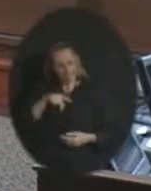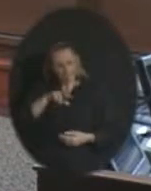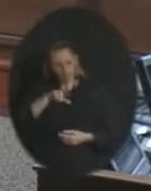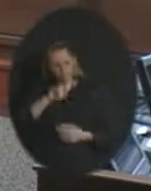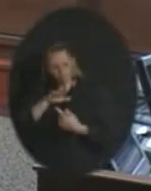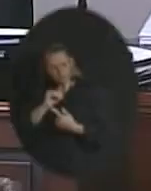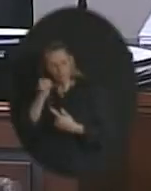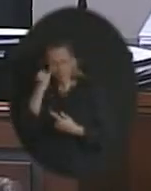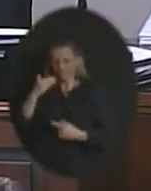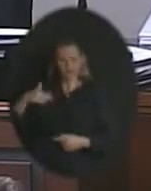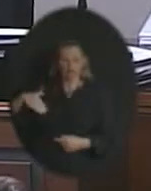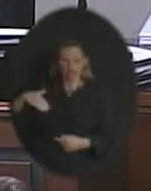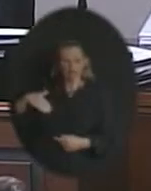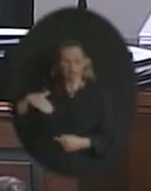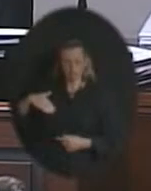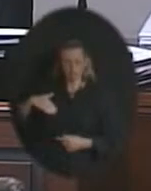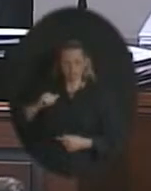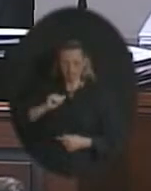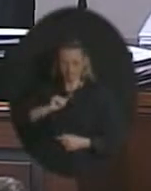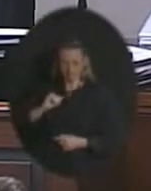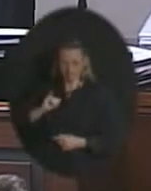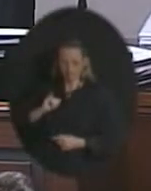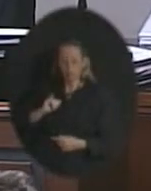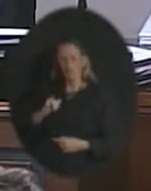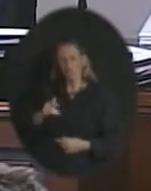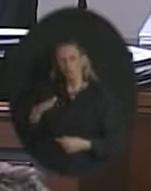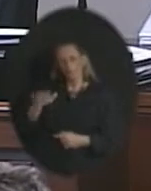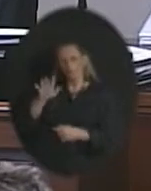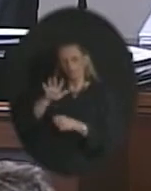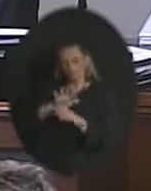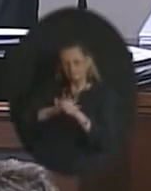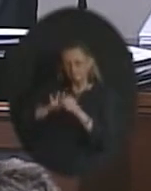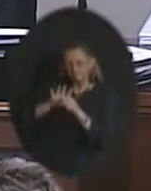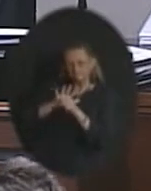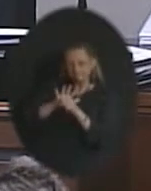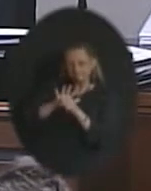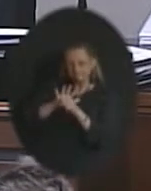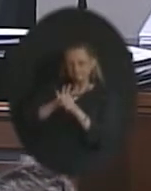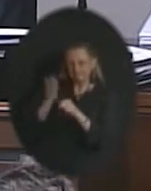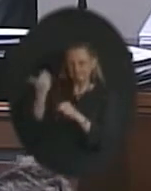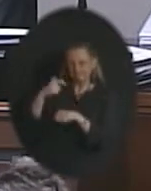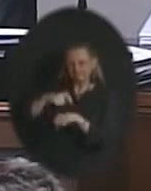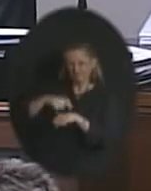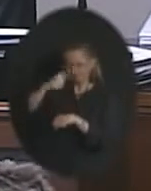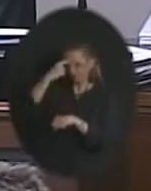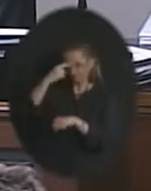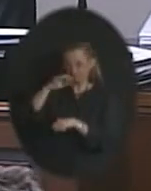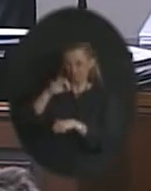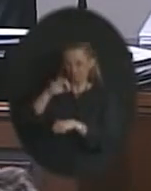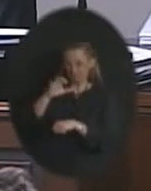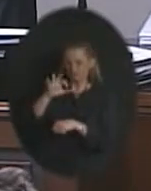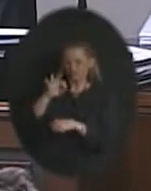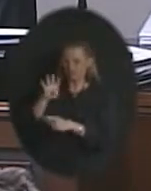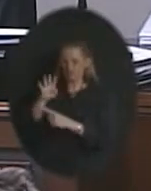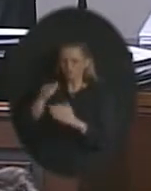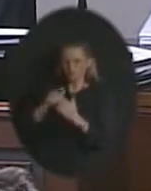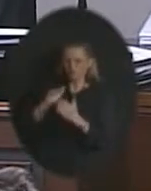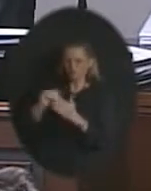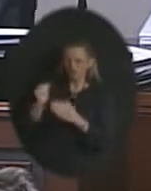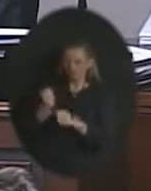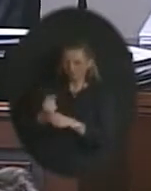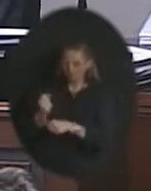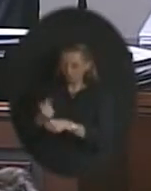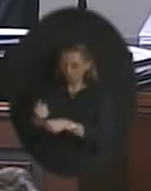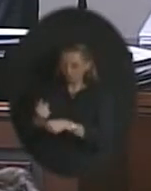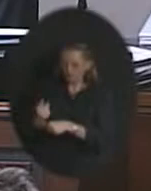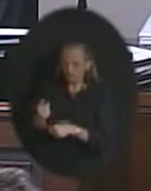self-insure? It's going to be a ballpark, but my last time I did it was like $994,000 a year. So it's